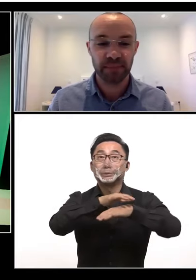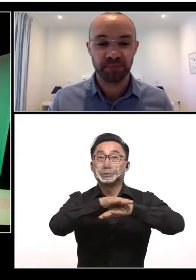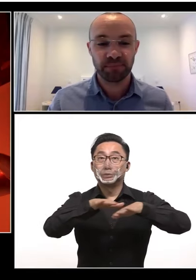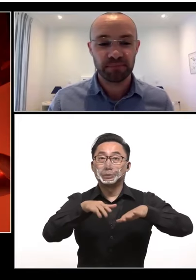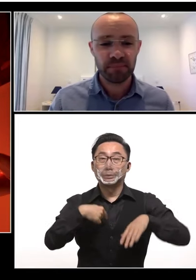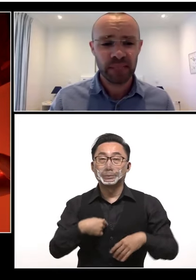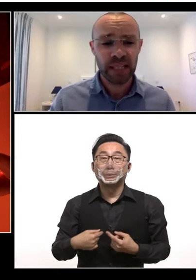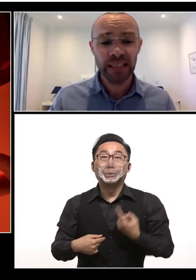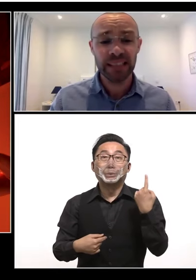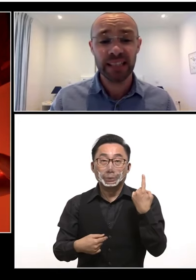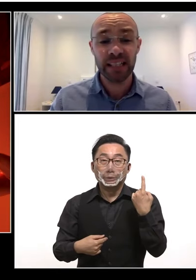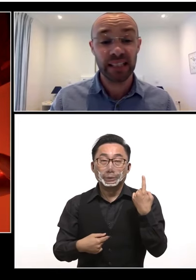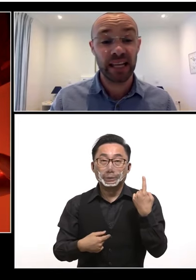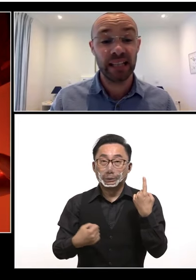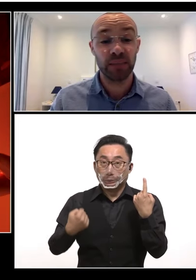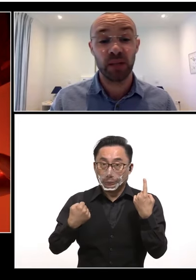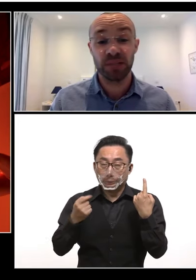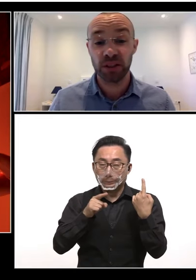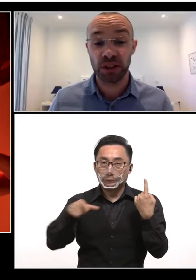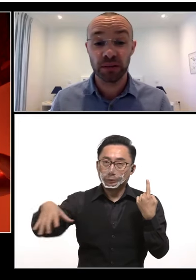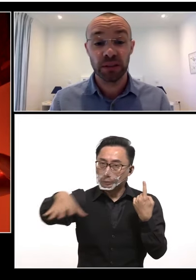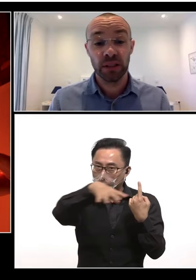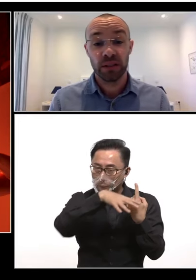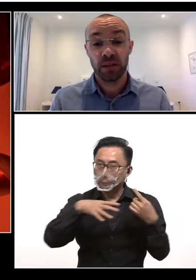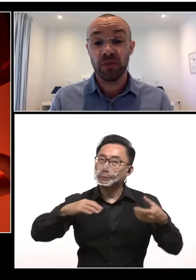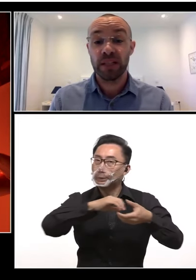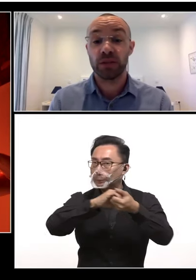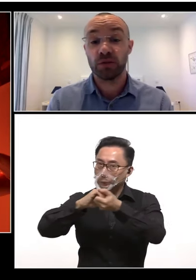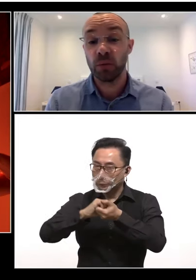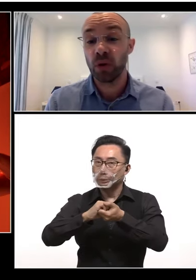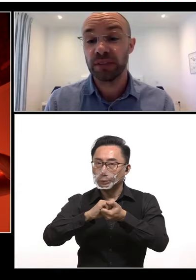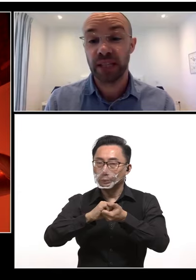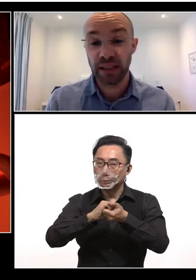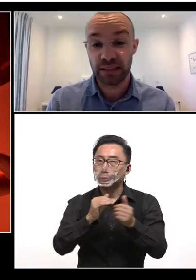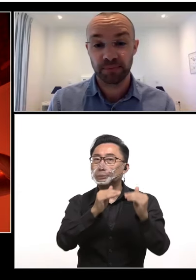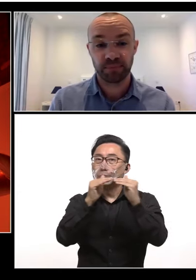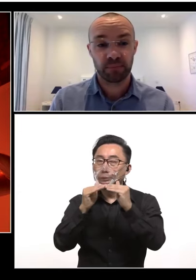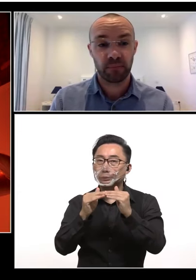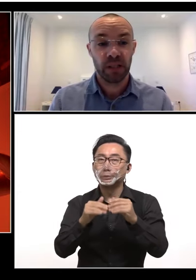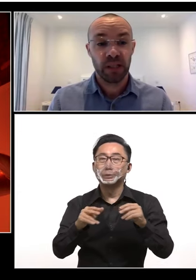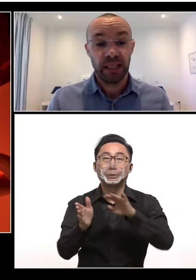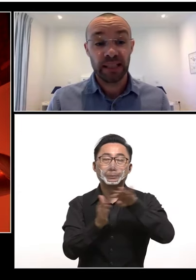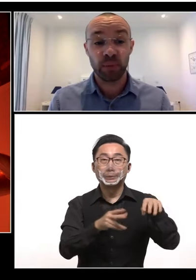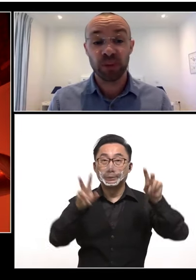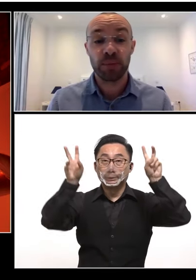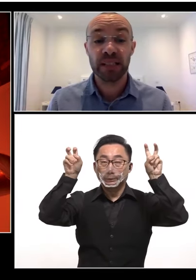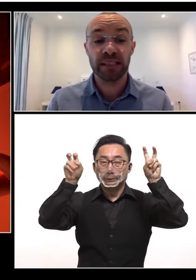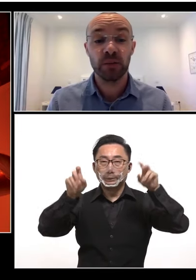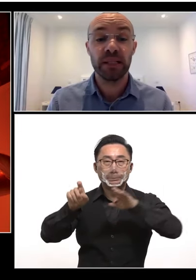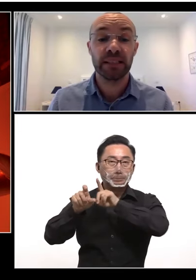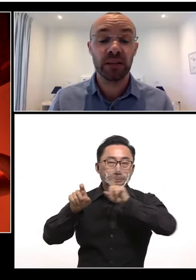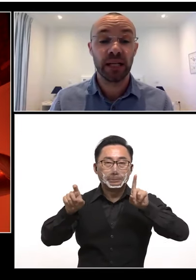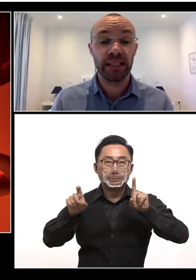please. And this is certainly the case with our production of Extraordinary Wall of Silence. It explores the